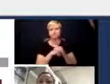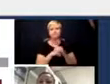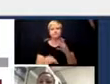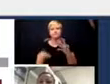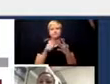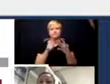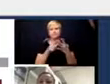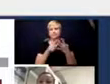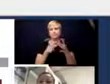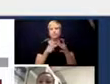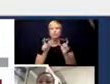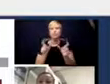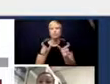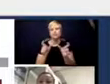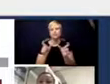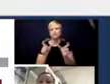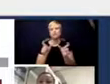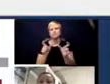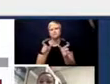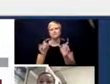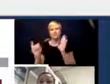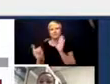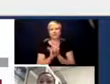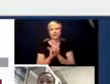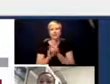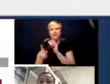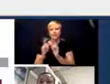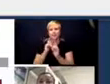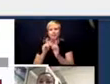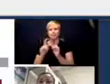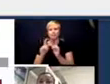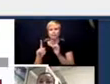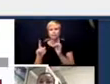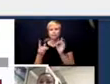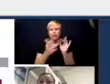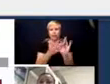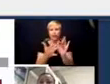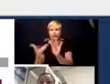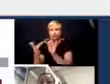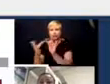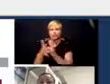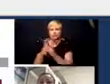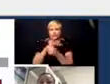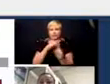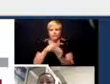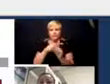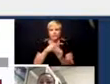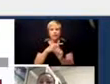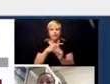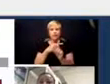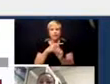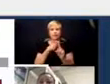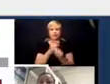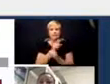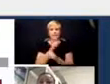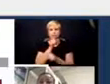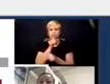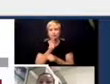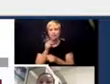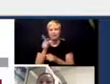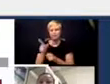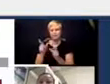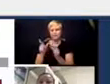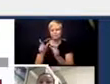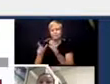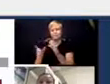step is to quarantine, identify and interview contacts of COVID-positive cases and ensure those individuals self-quarantine for at least